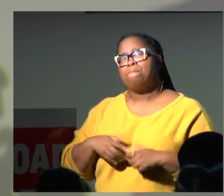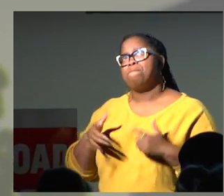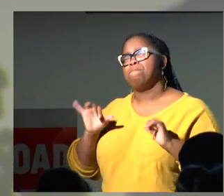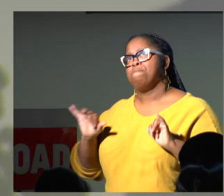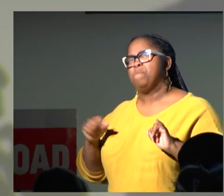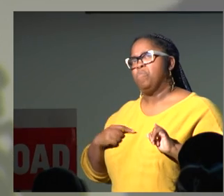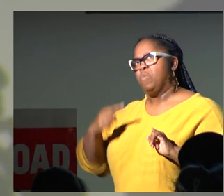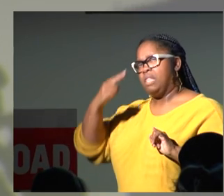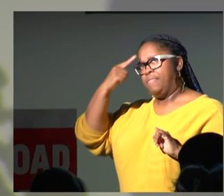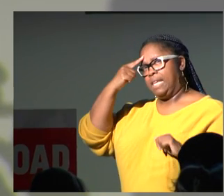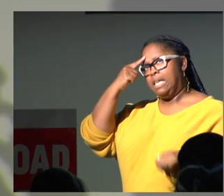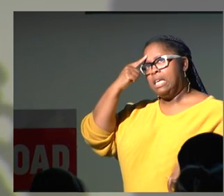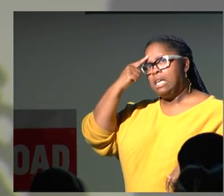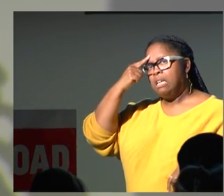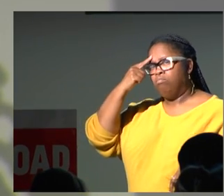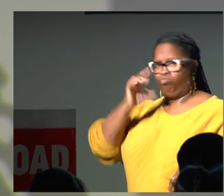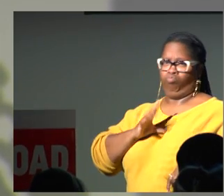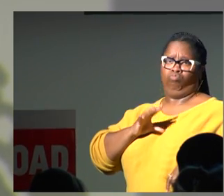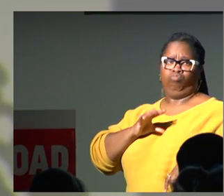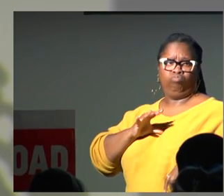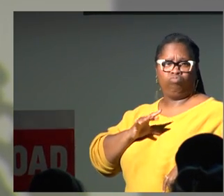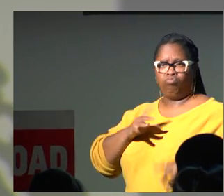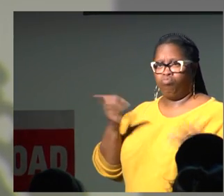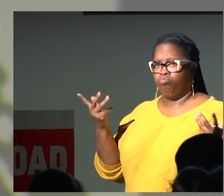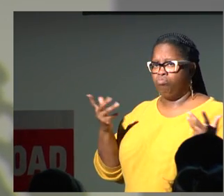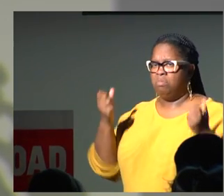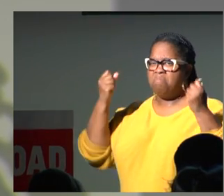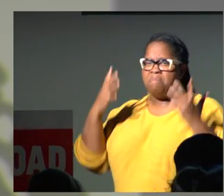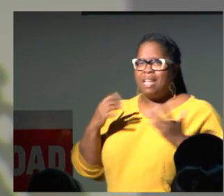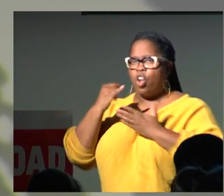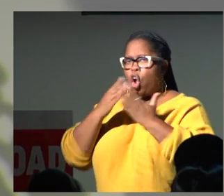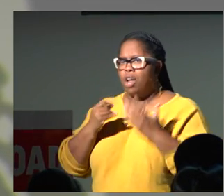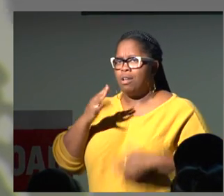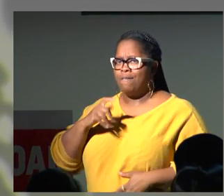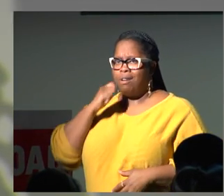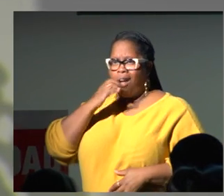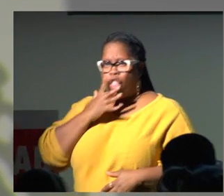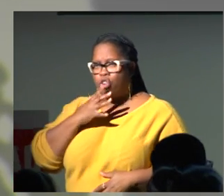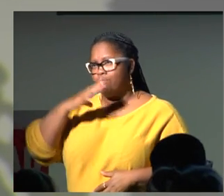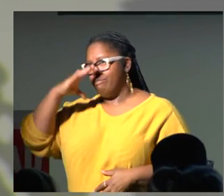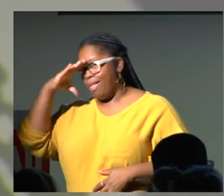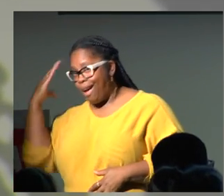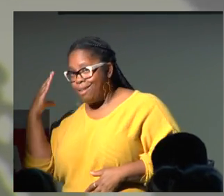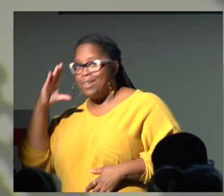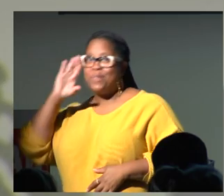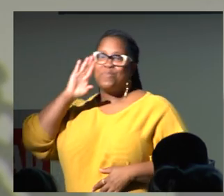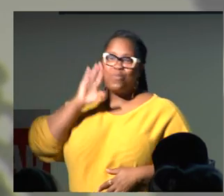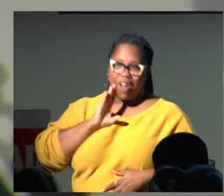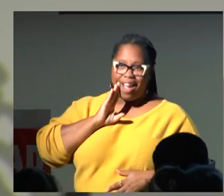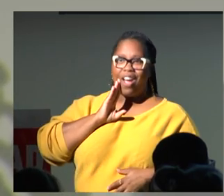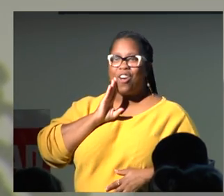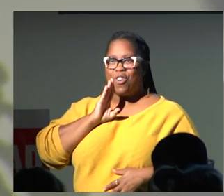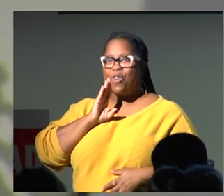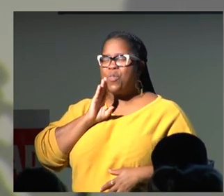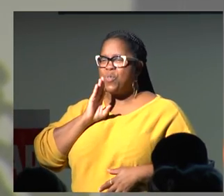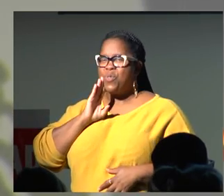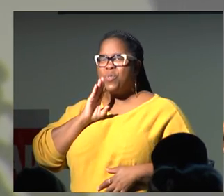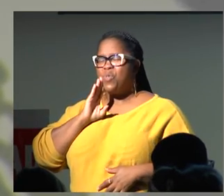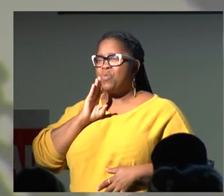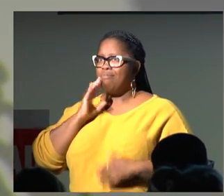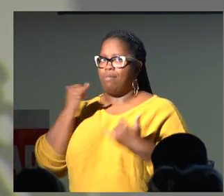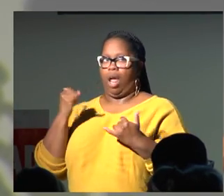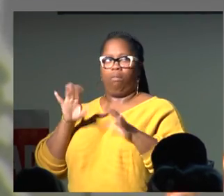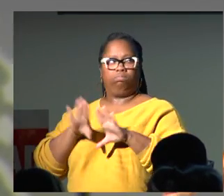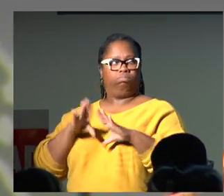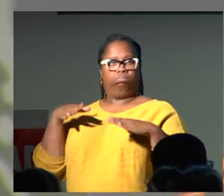And I think it's great. You have a lot of artists of color, black and brown artists, mm-hmm. who are gaining access to the art world